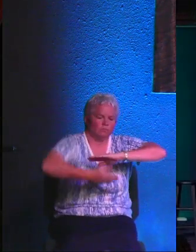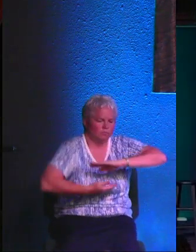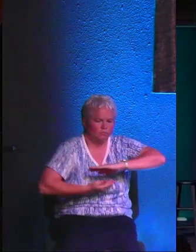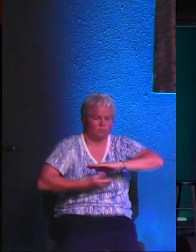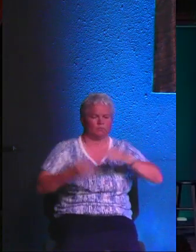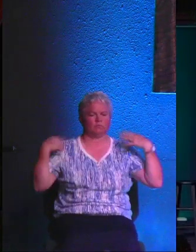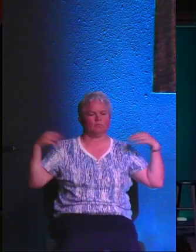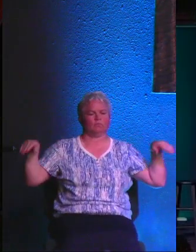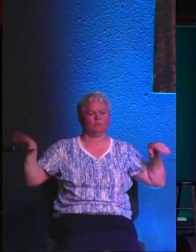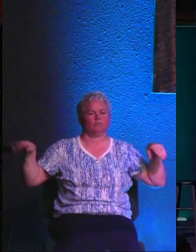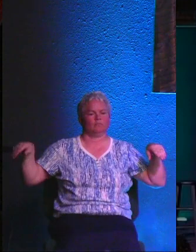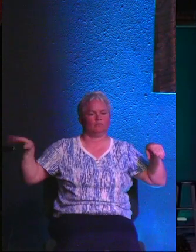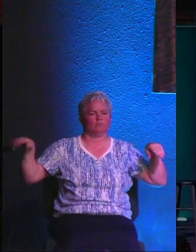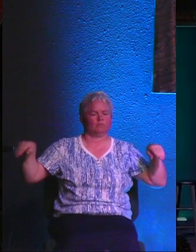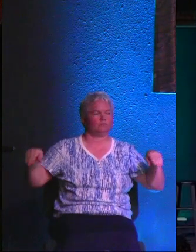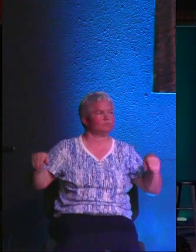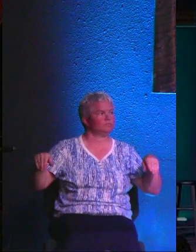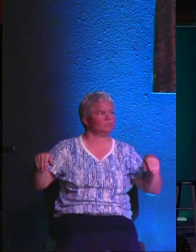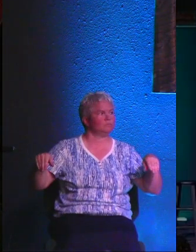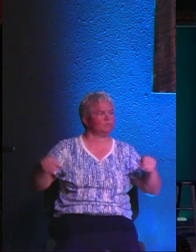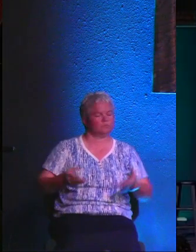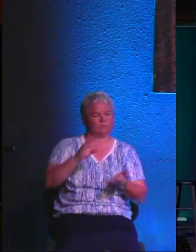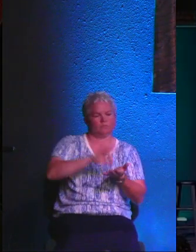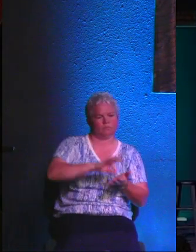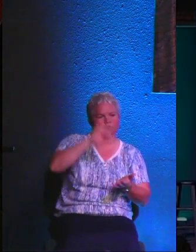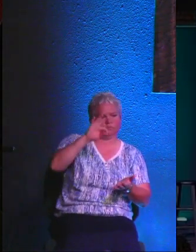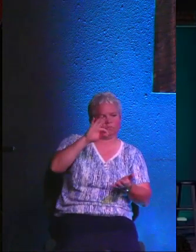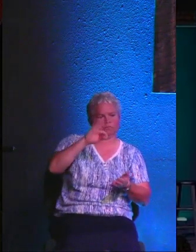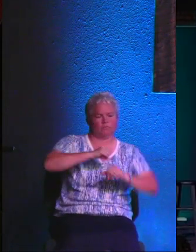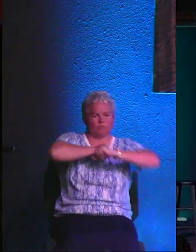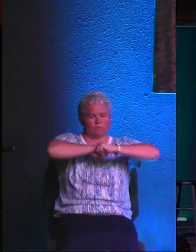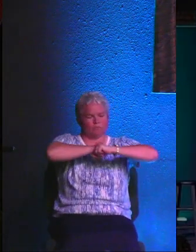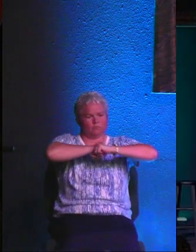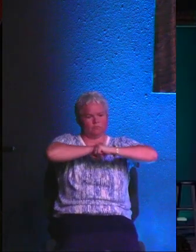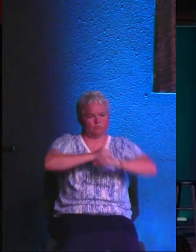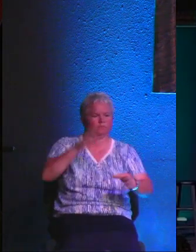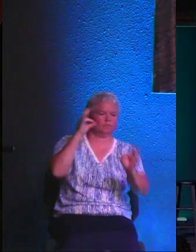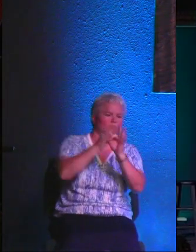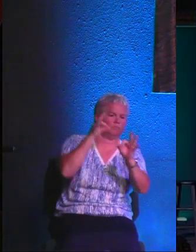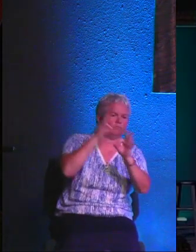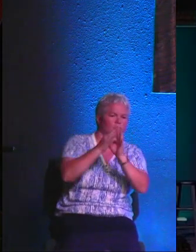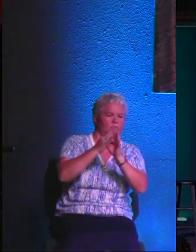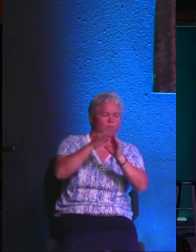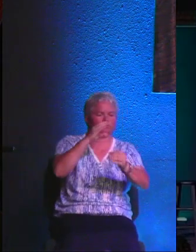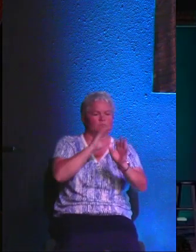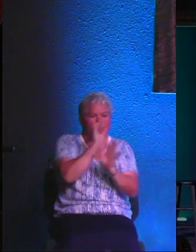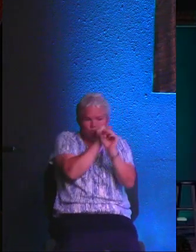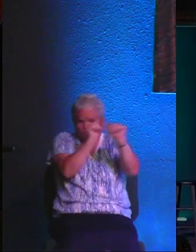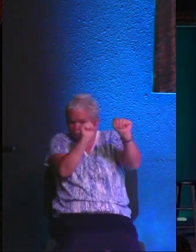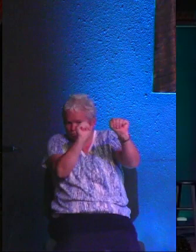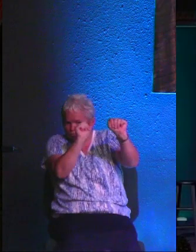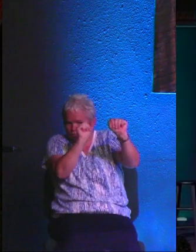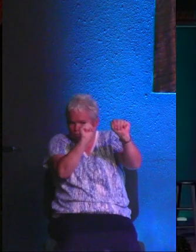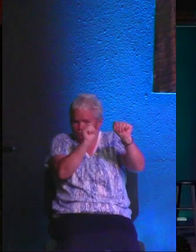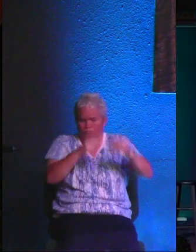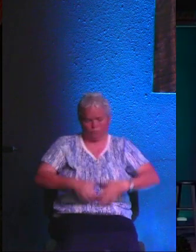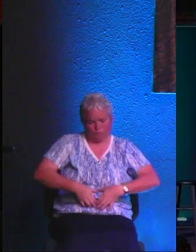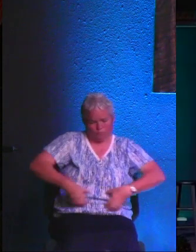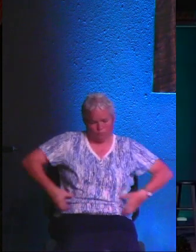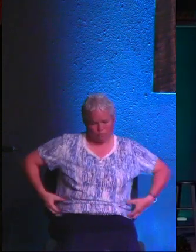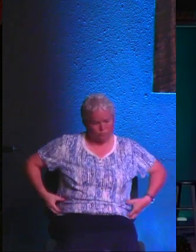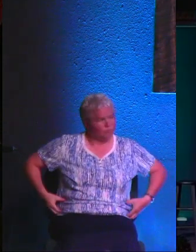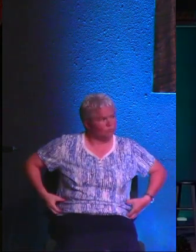his pinions. And under his wings you will find refuge. His faithfulness is a shield and a buckler.